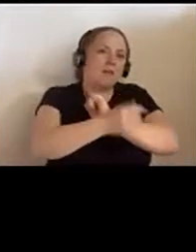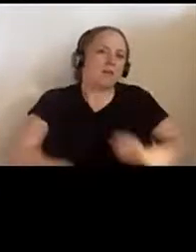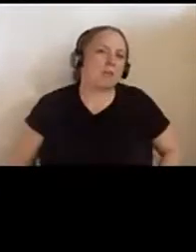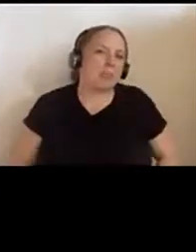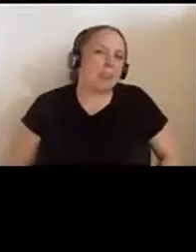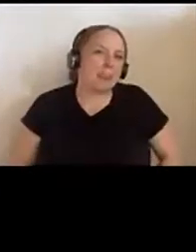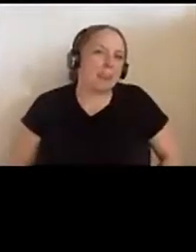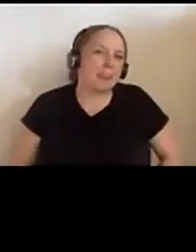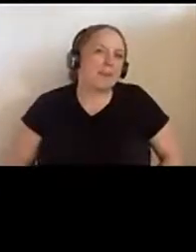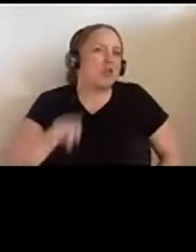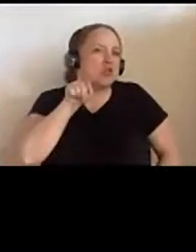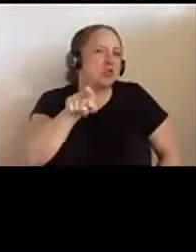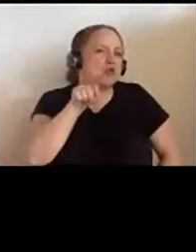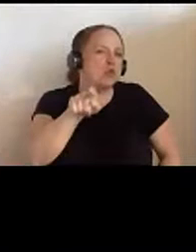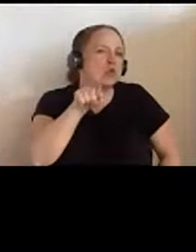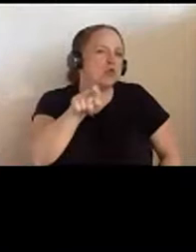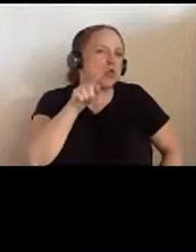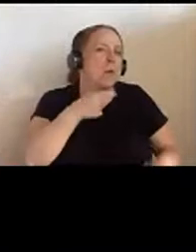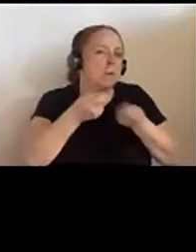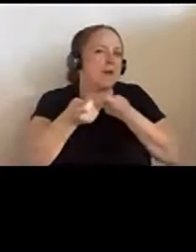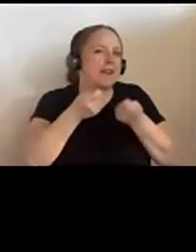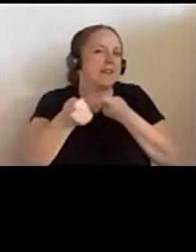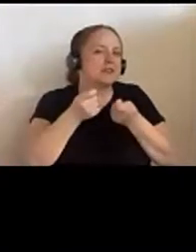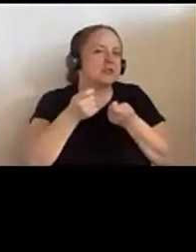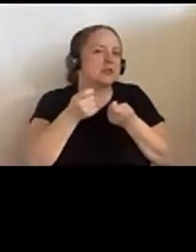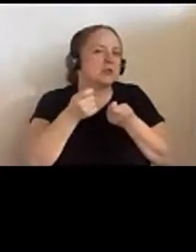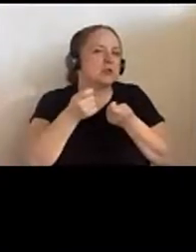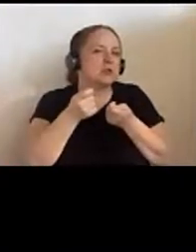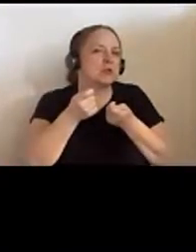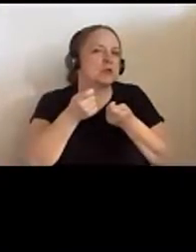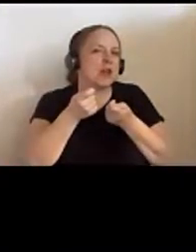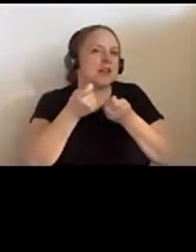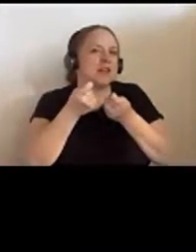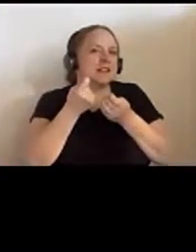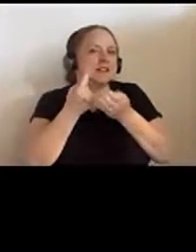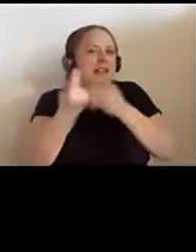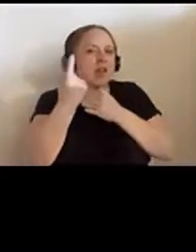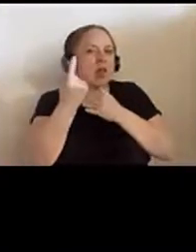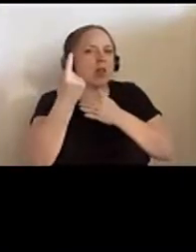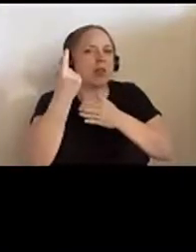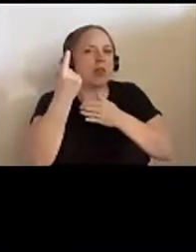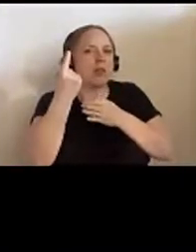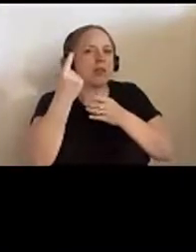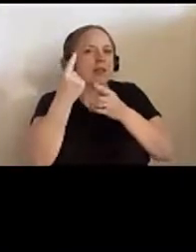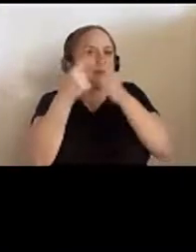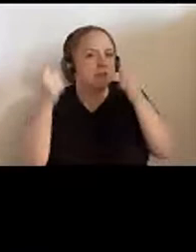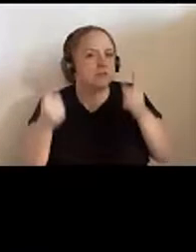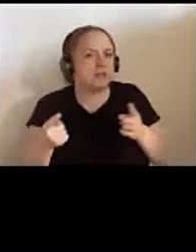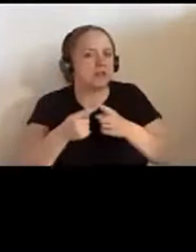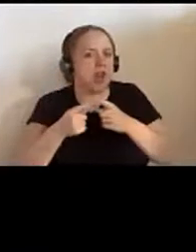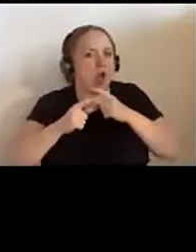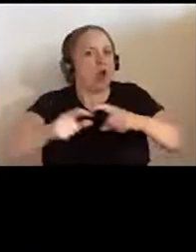you do manage to kind of grasp in single images and also in the kind of ongoing